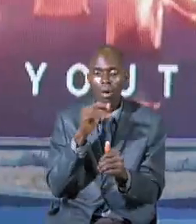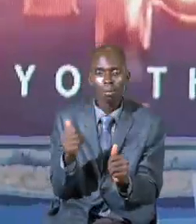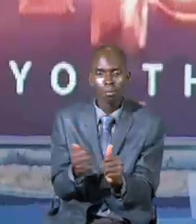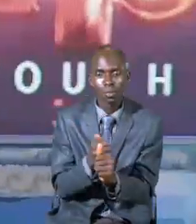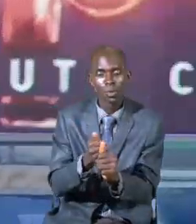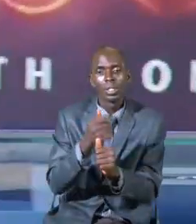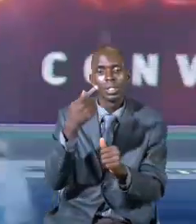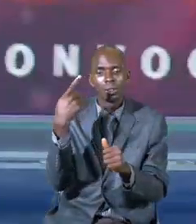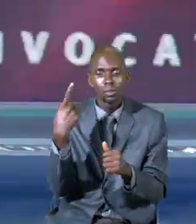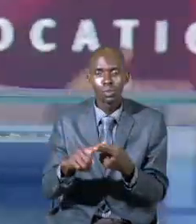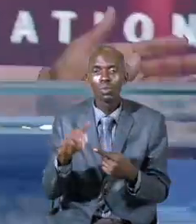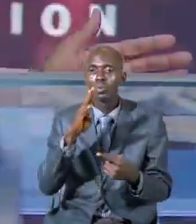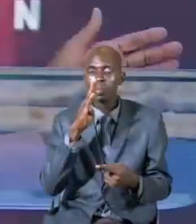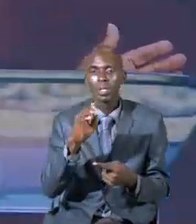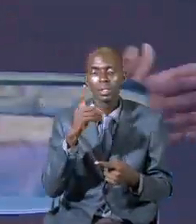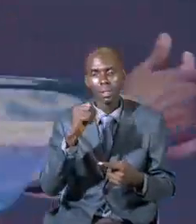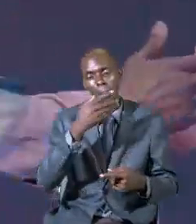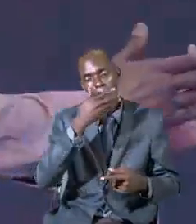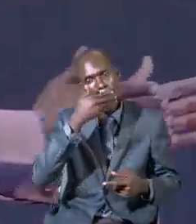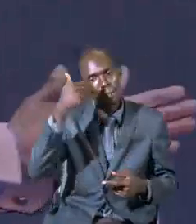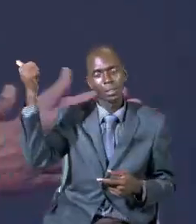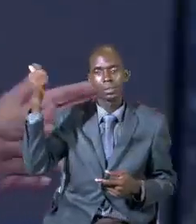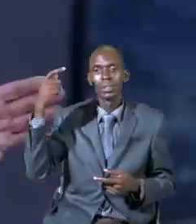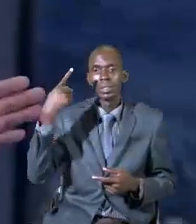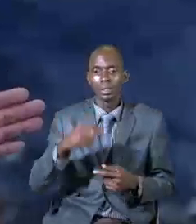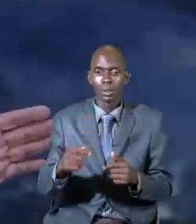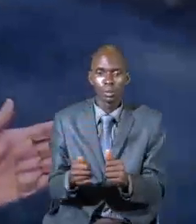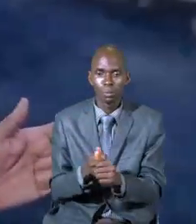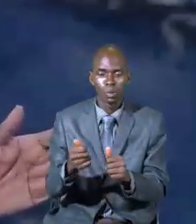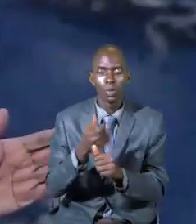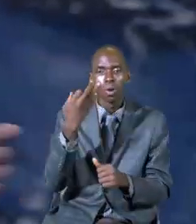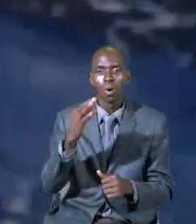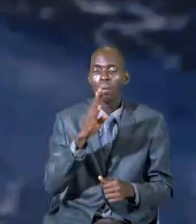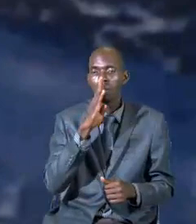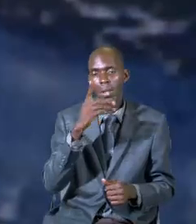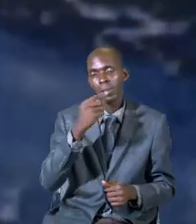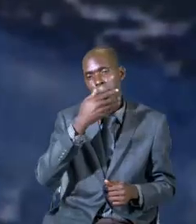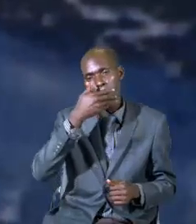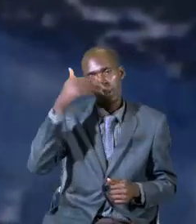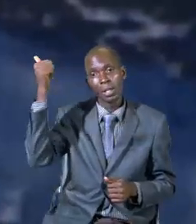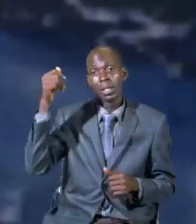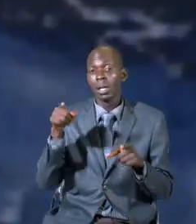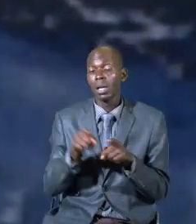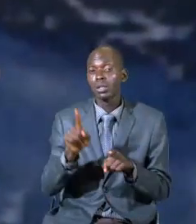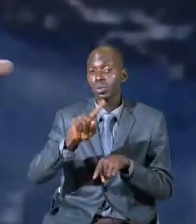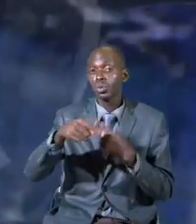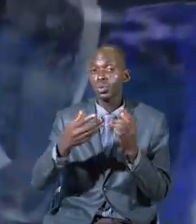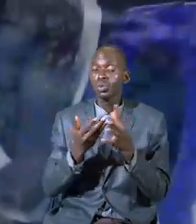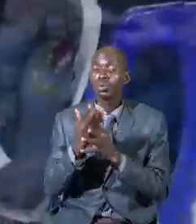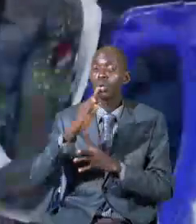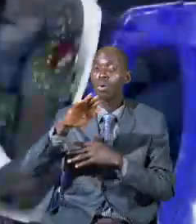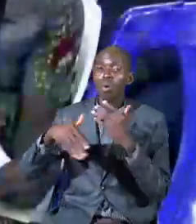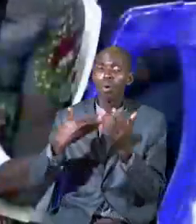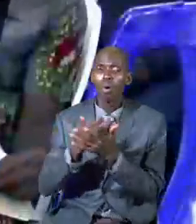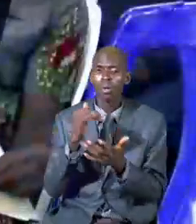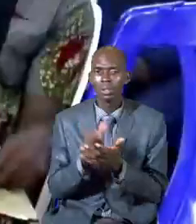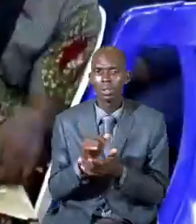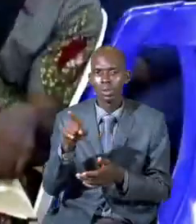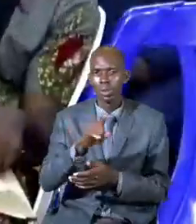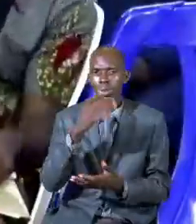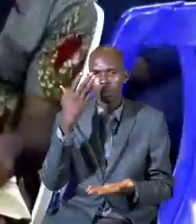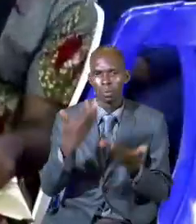of mastery. Now, as we go through all that, you might be starting at number one.